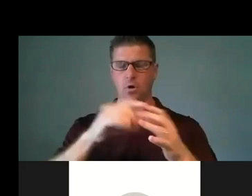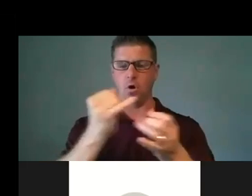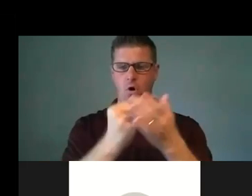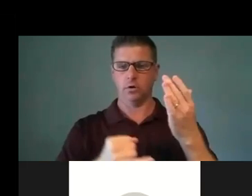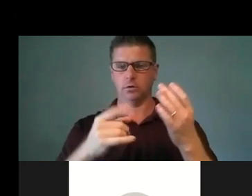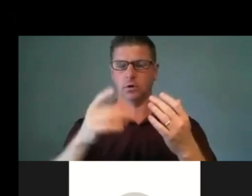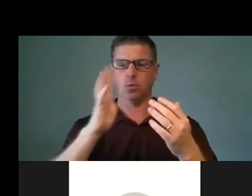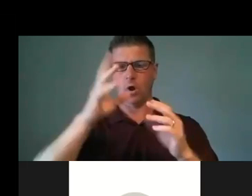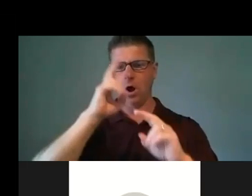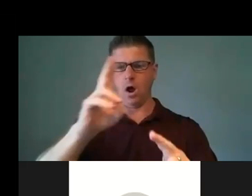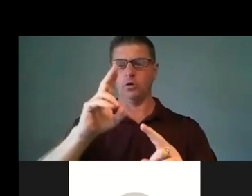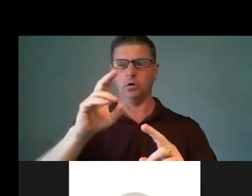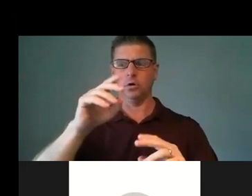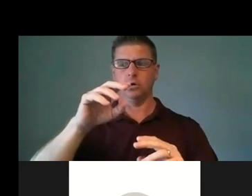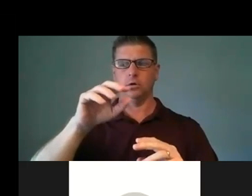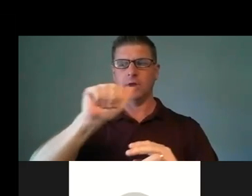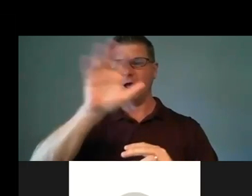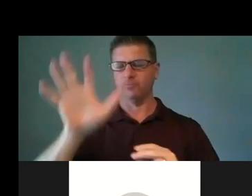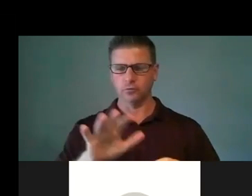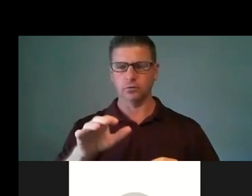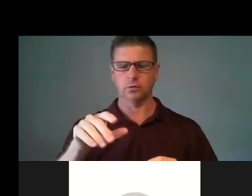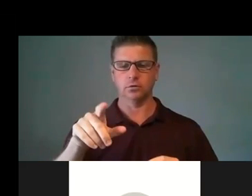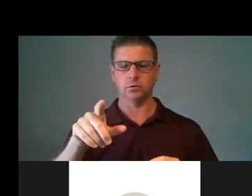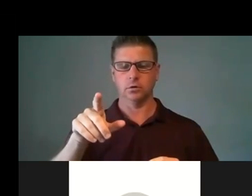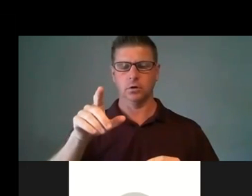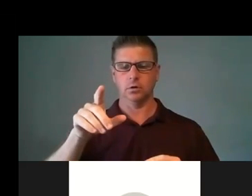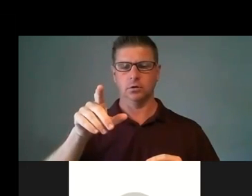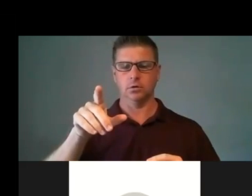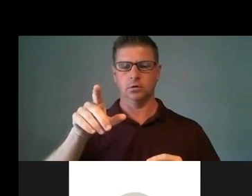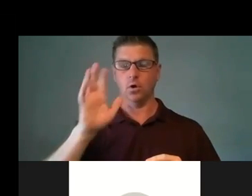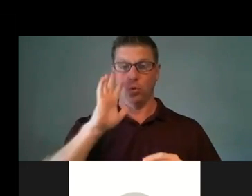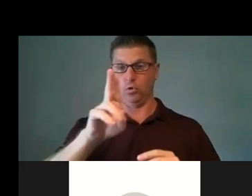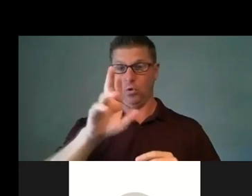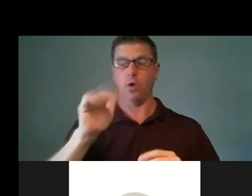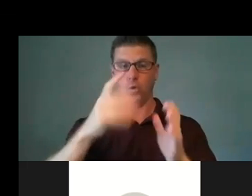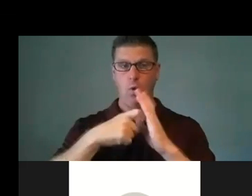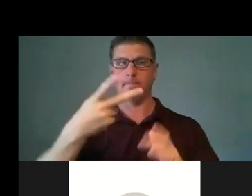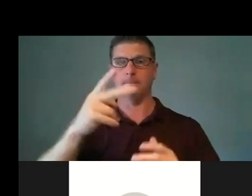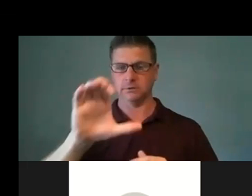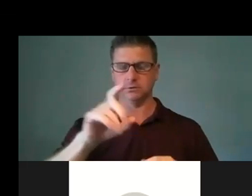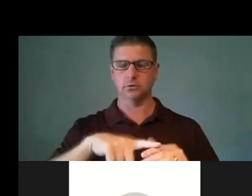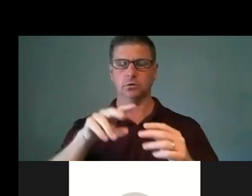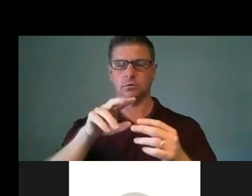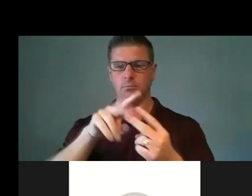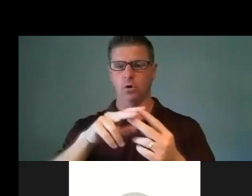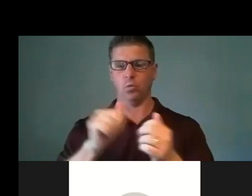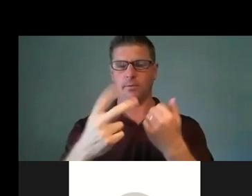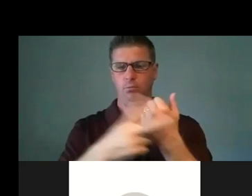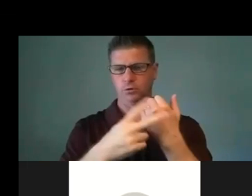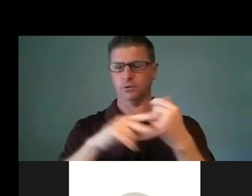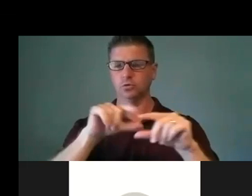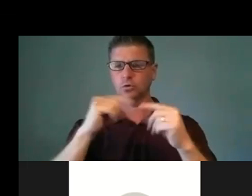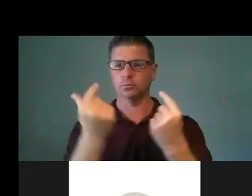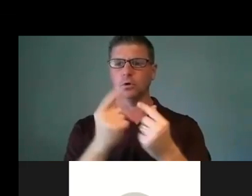that will honor African traditions. The URA will require PNC to partner with a preservation group